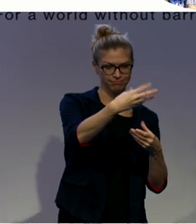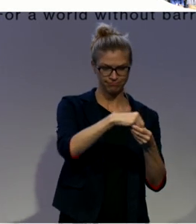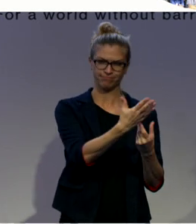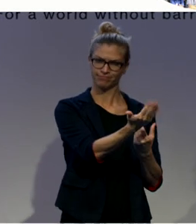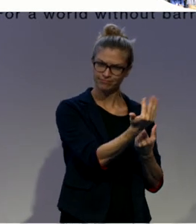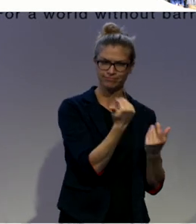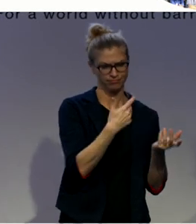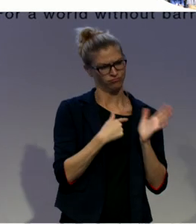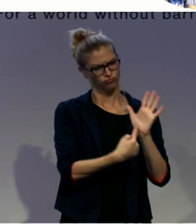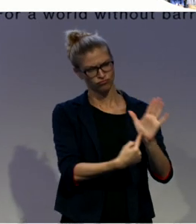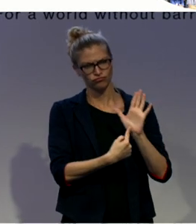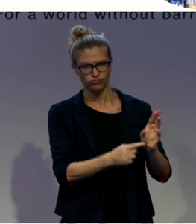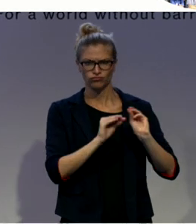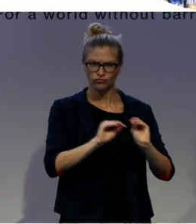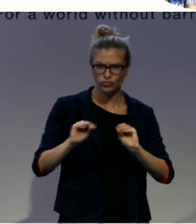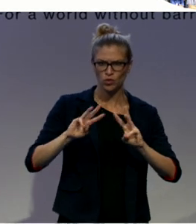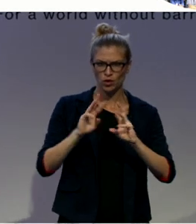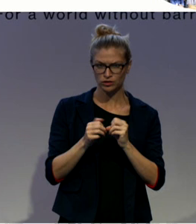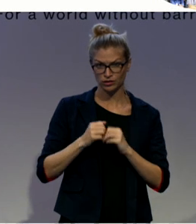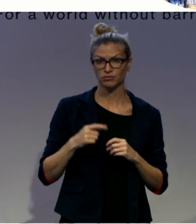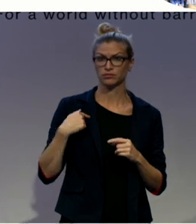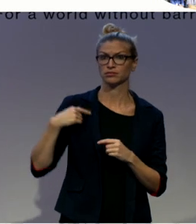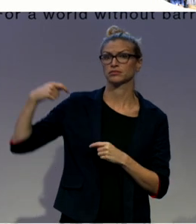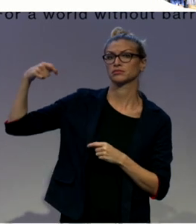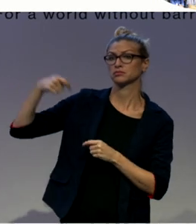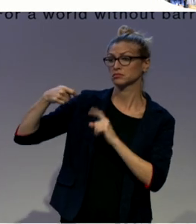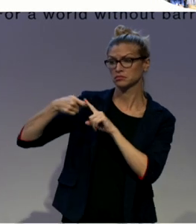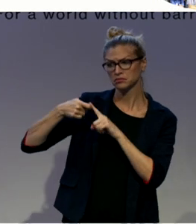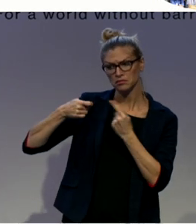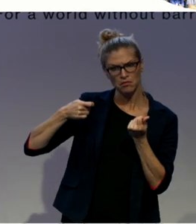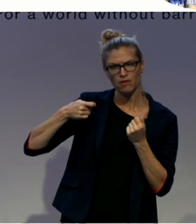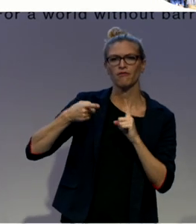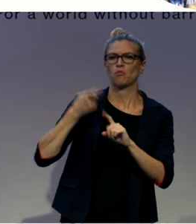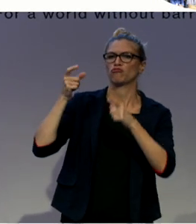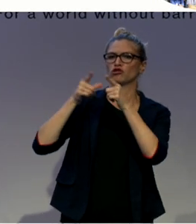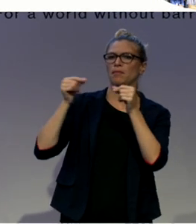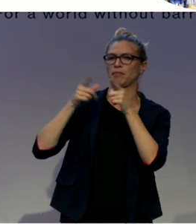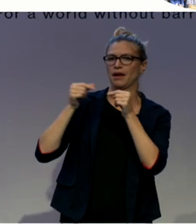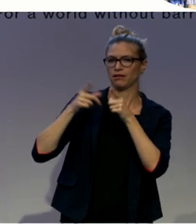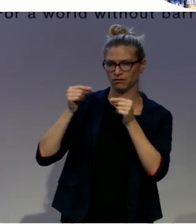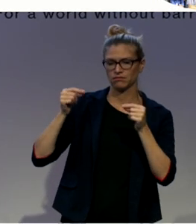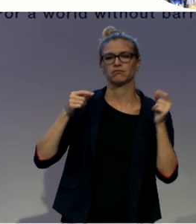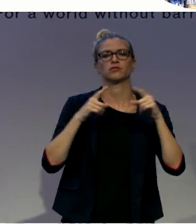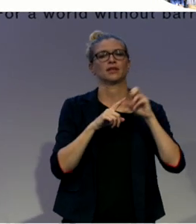programs like the Japan International Cooperation Agency, the European Community, and